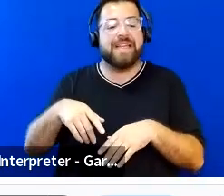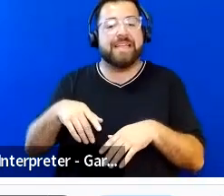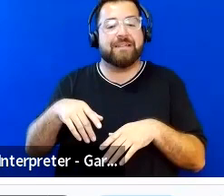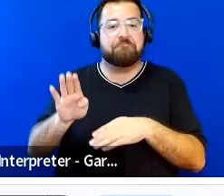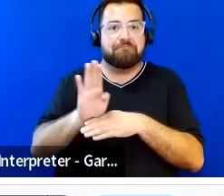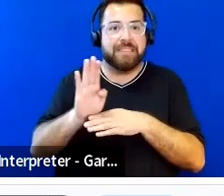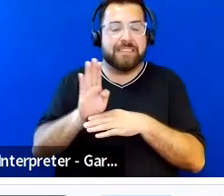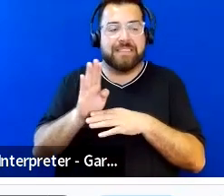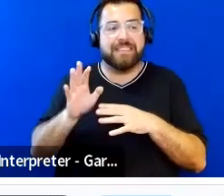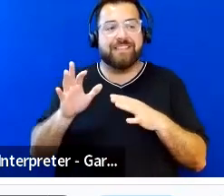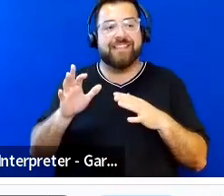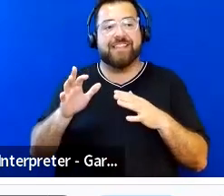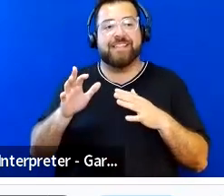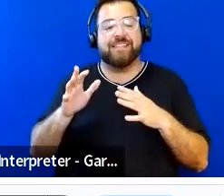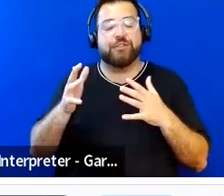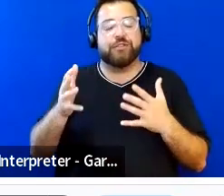So